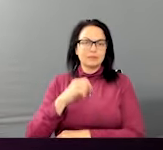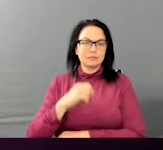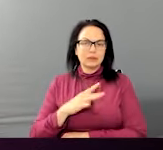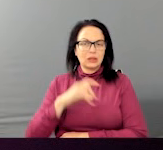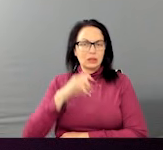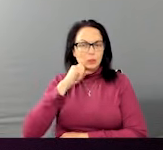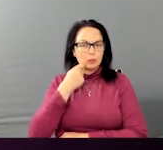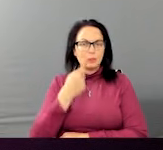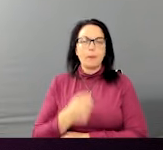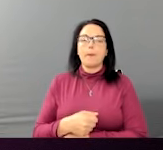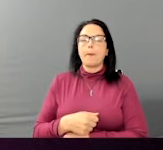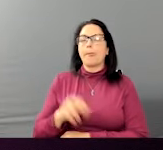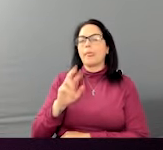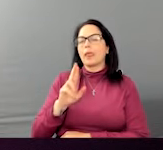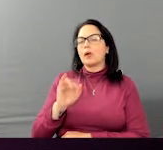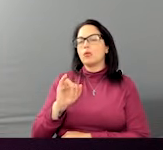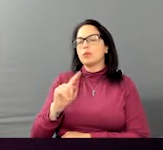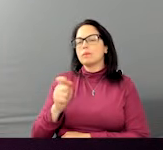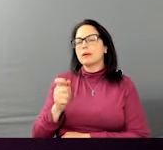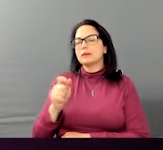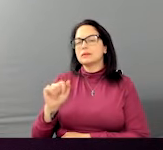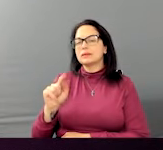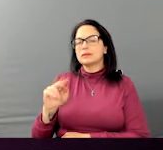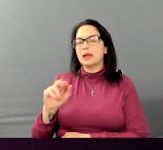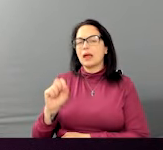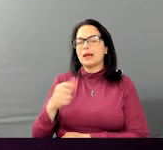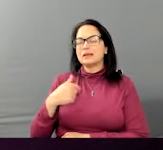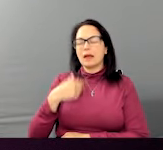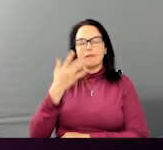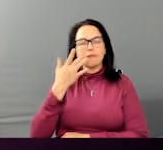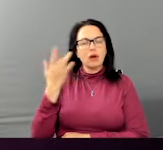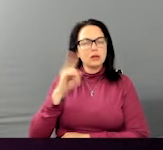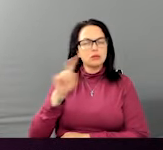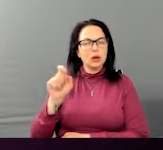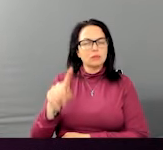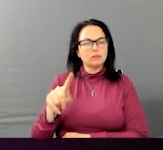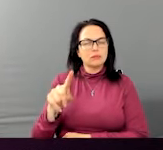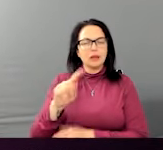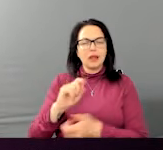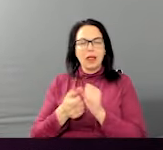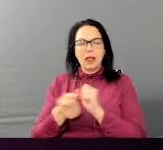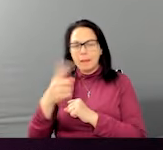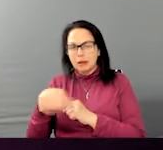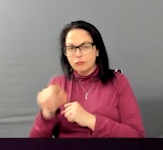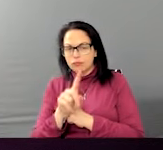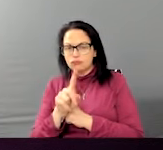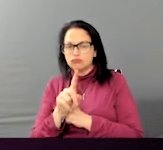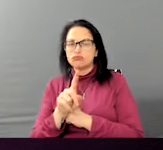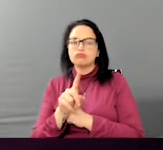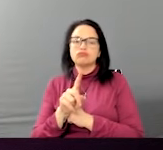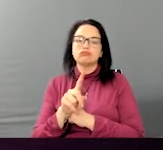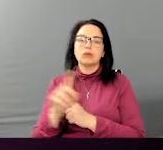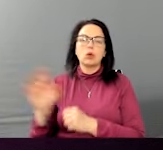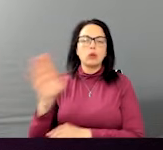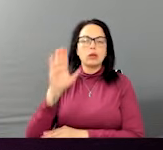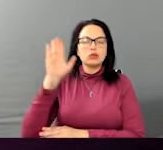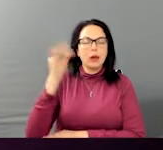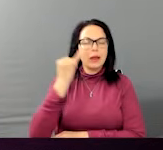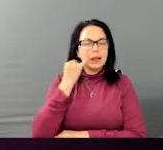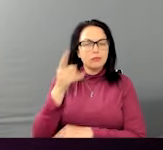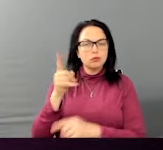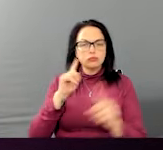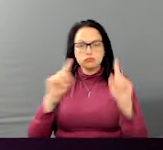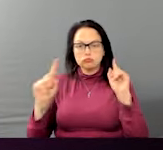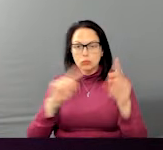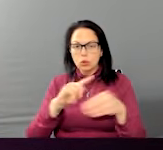So, Remix stacks. You know what? I forgot to ask a question at the start of the talk. How many of you have Here, raise your hand if you've heard of